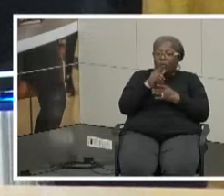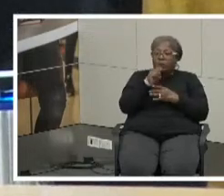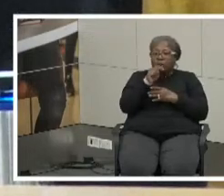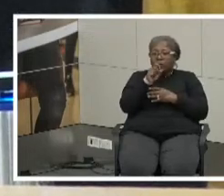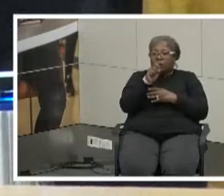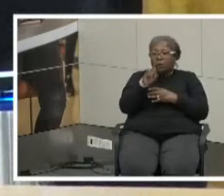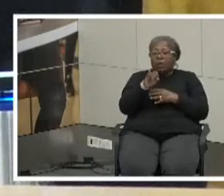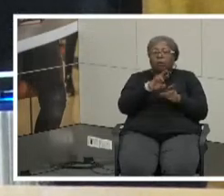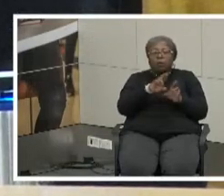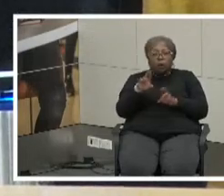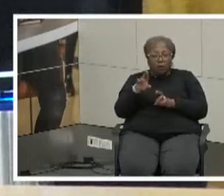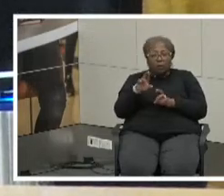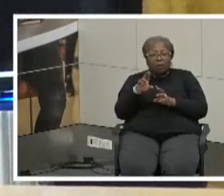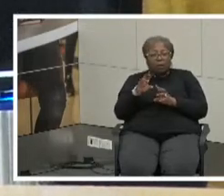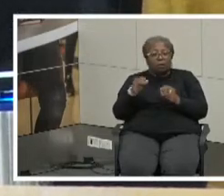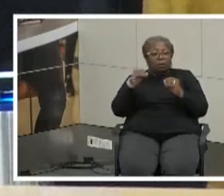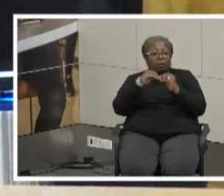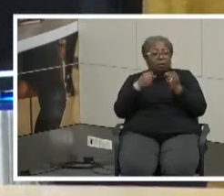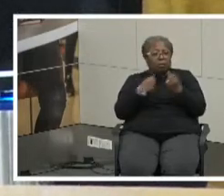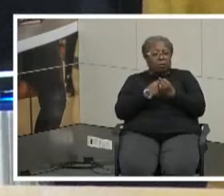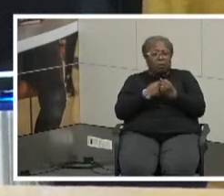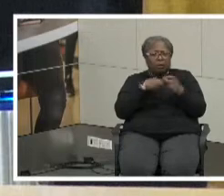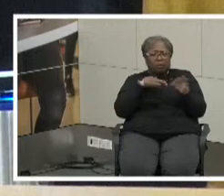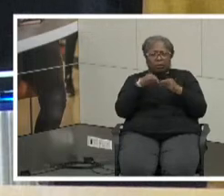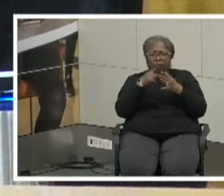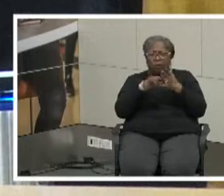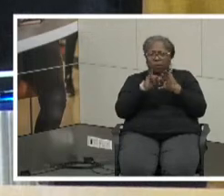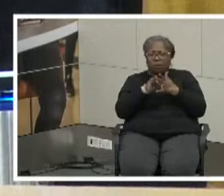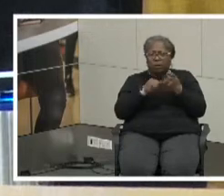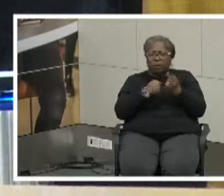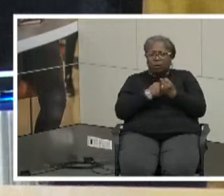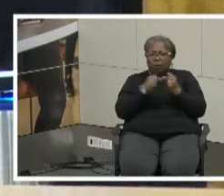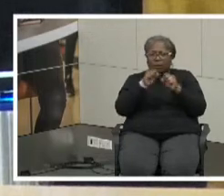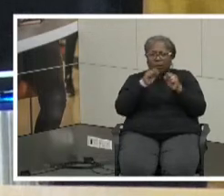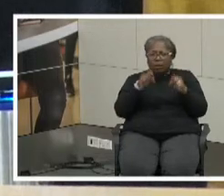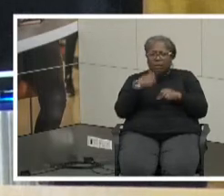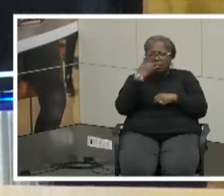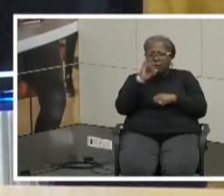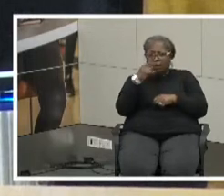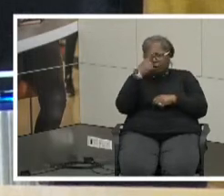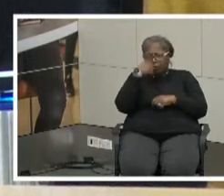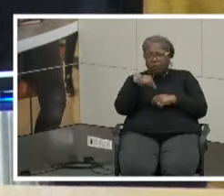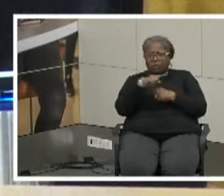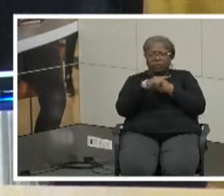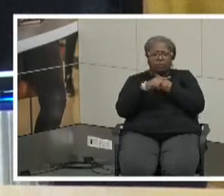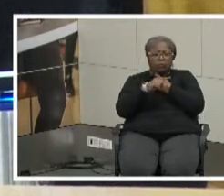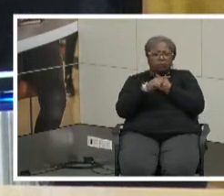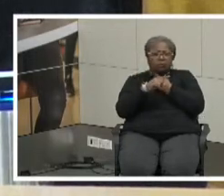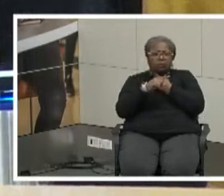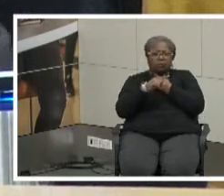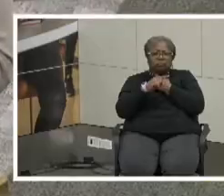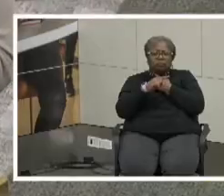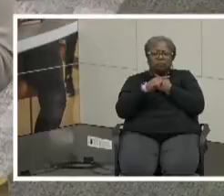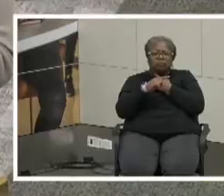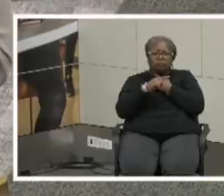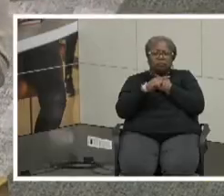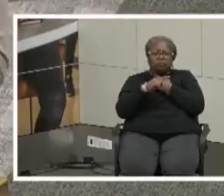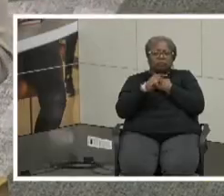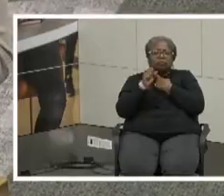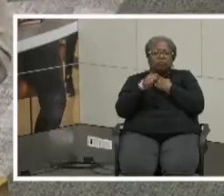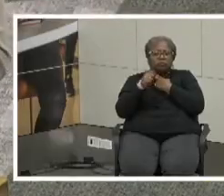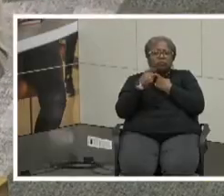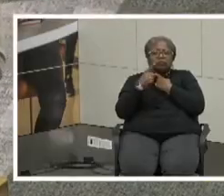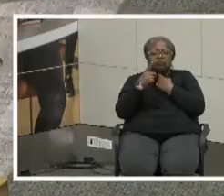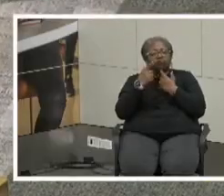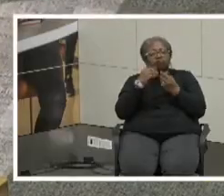ready um there's additional supports can you explain what that support system looked like for them and making sure they kind of cross a threshold yeah